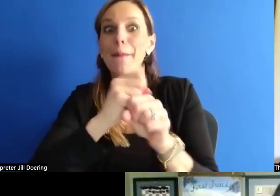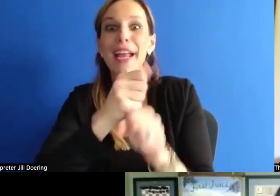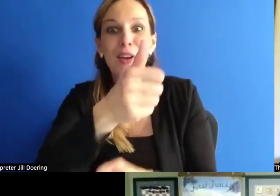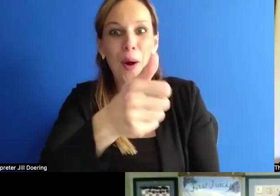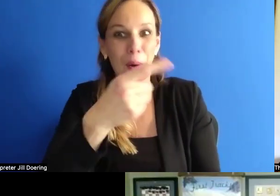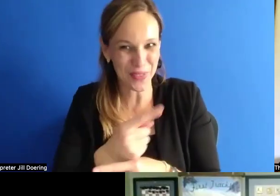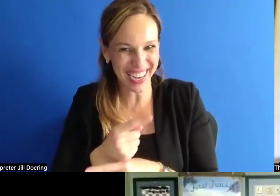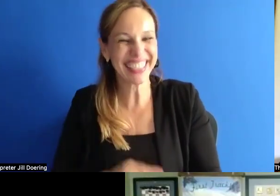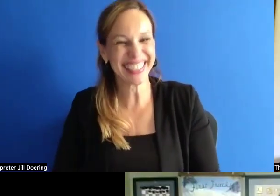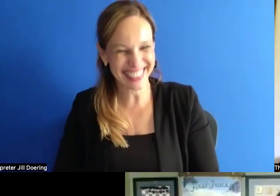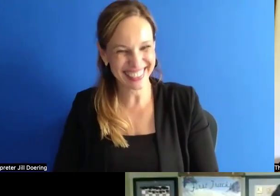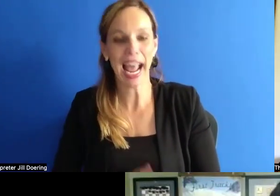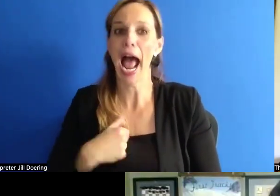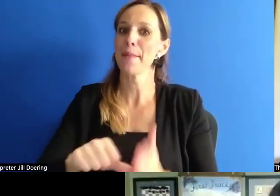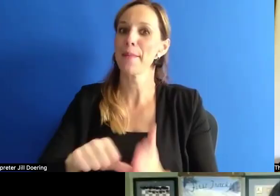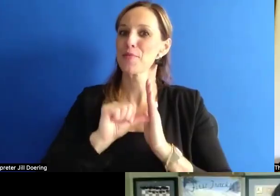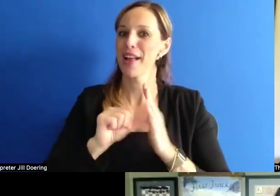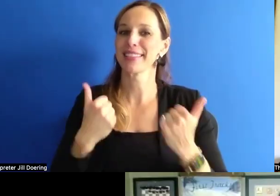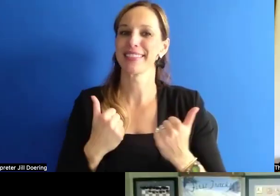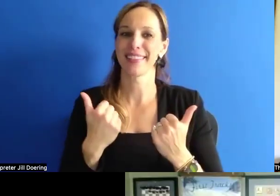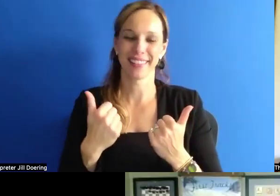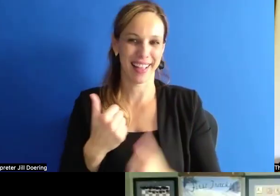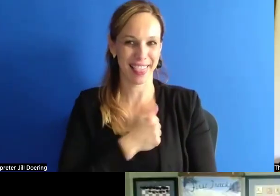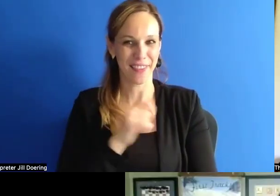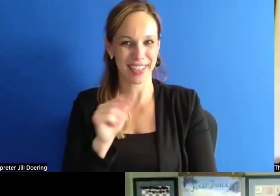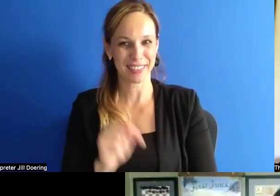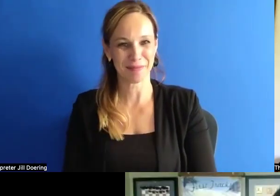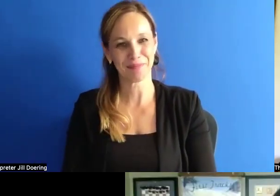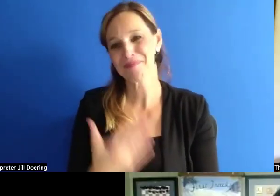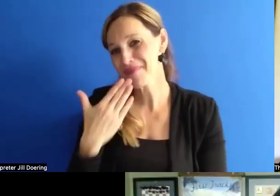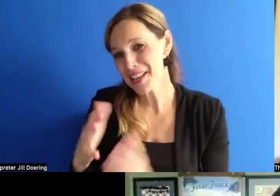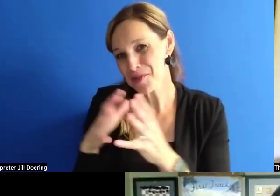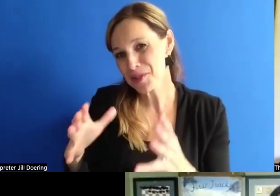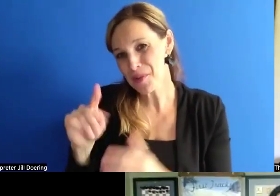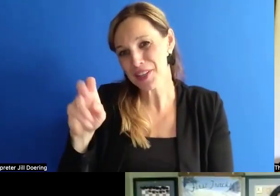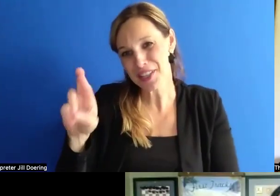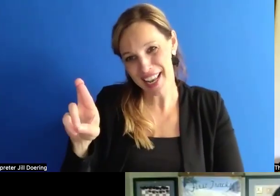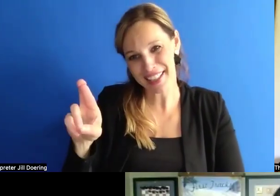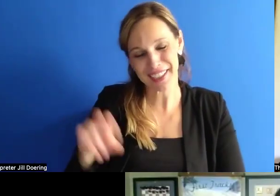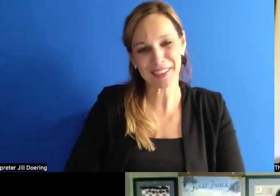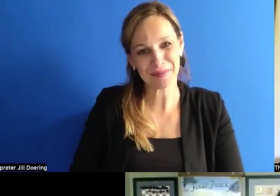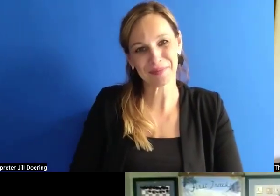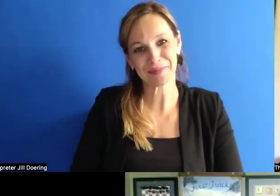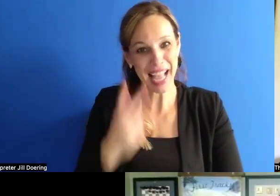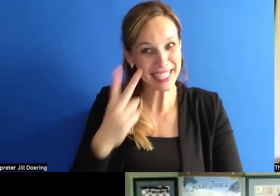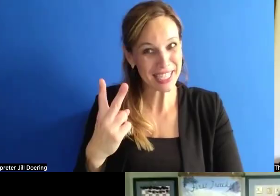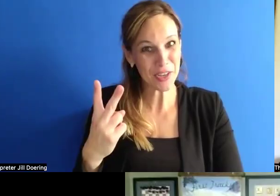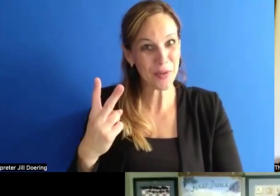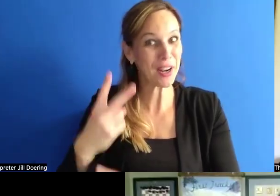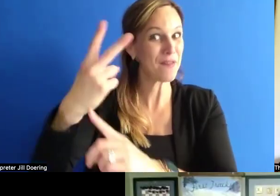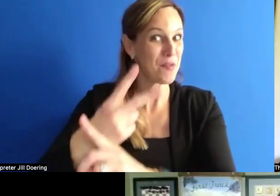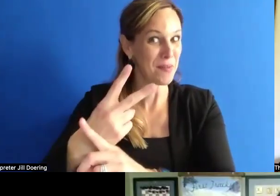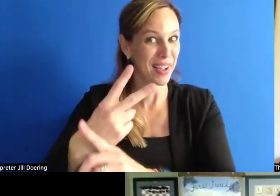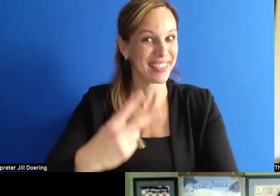go. I'm very impressed. I love this. Thank you, Taylor Cole, and I will see you in a couple of months.